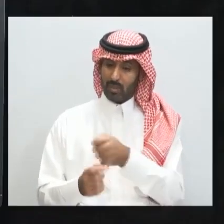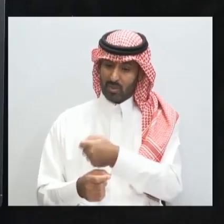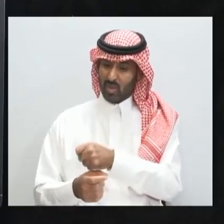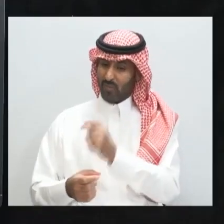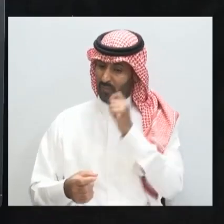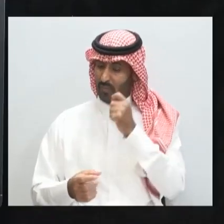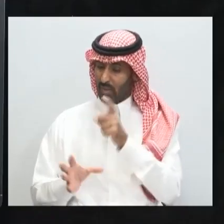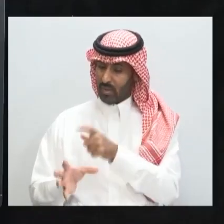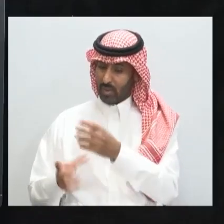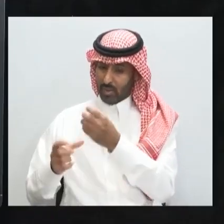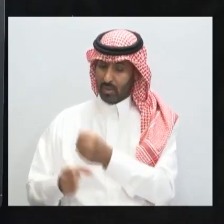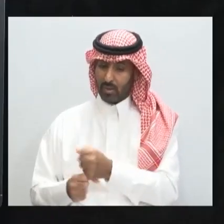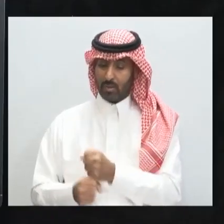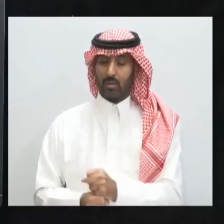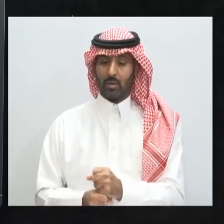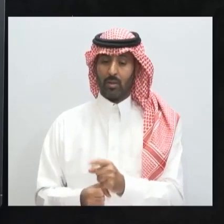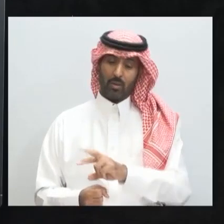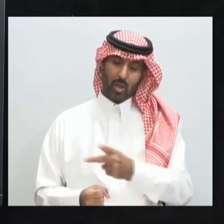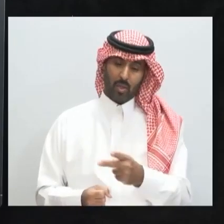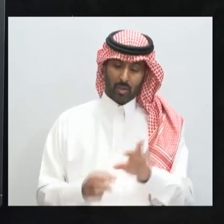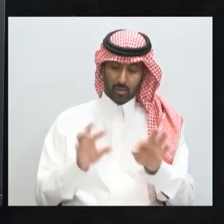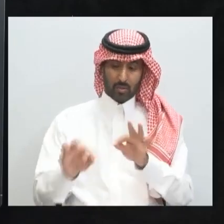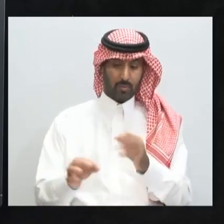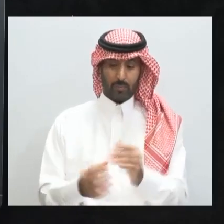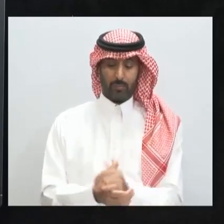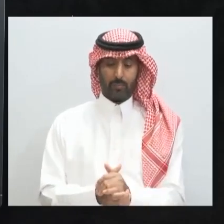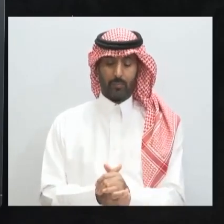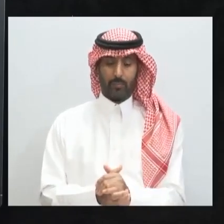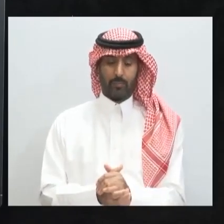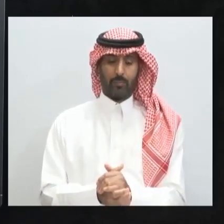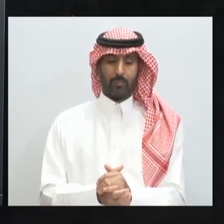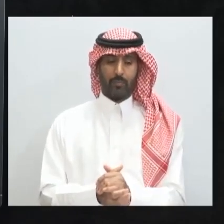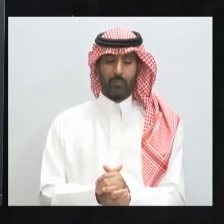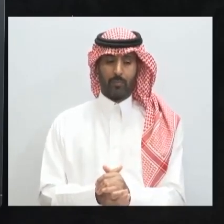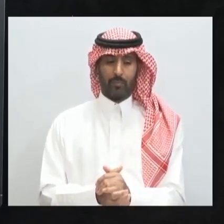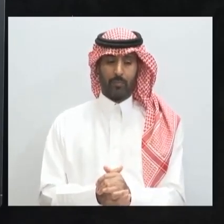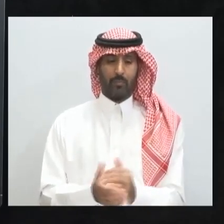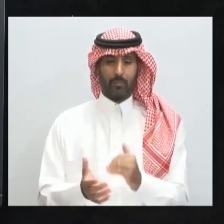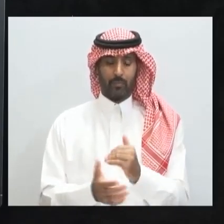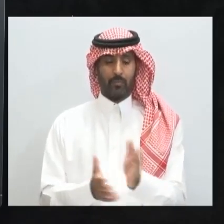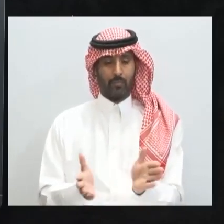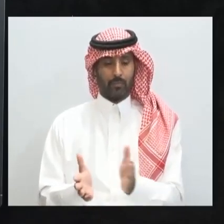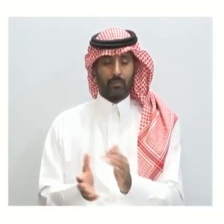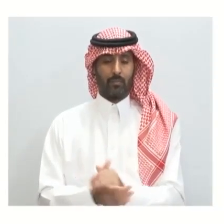So one option, and we have here another option would be.